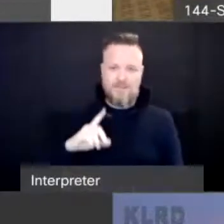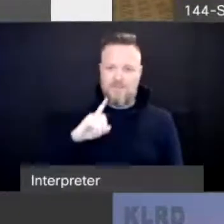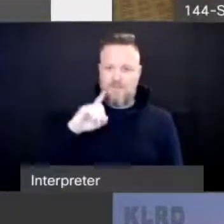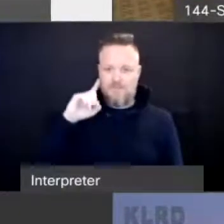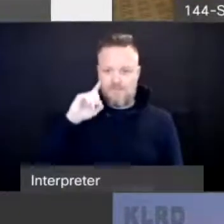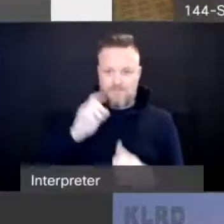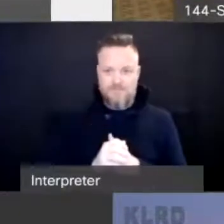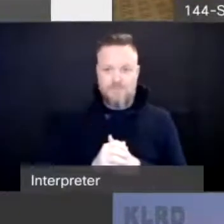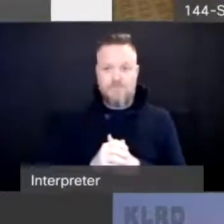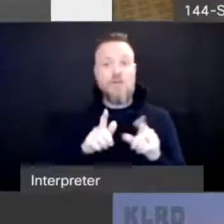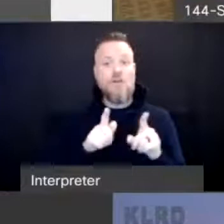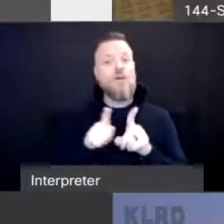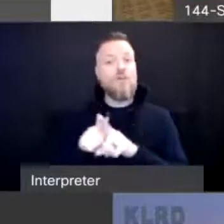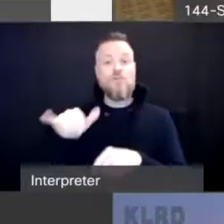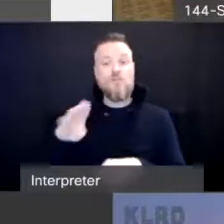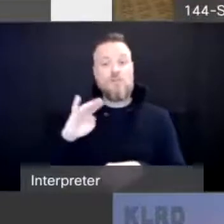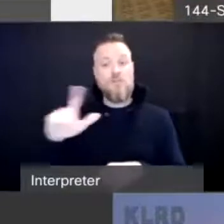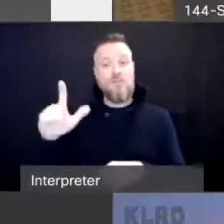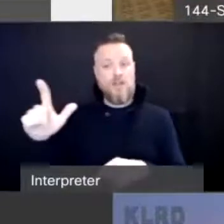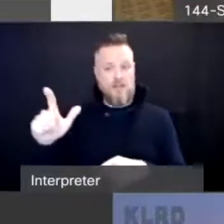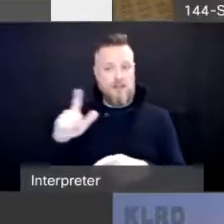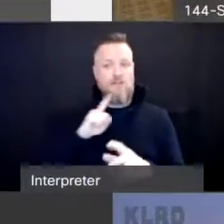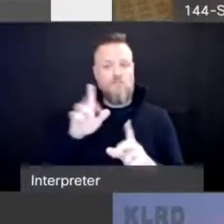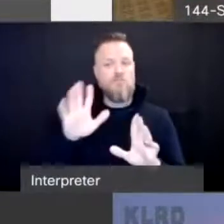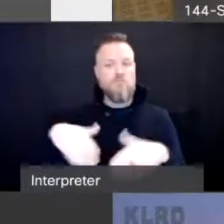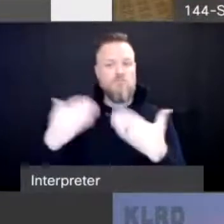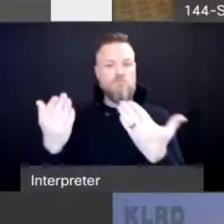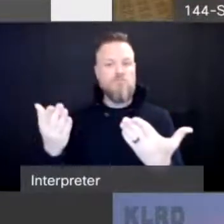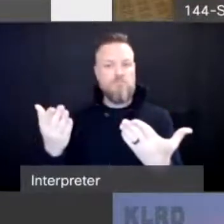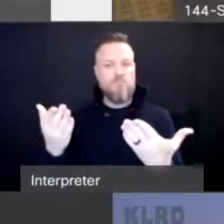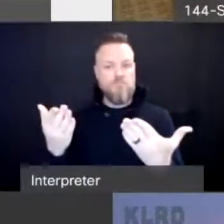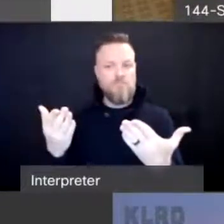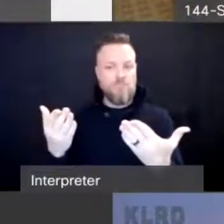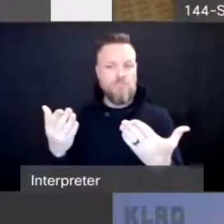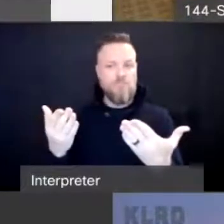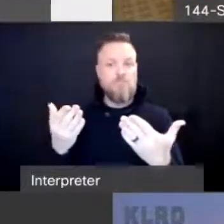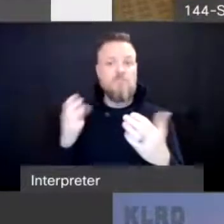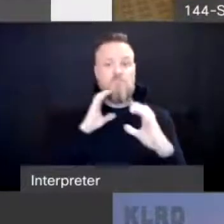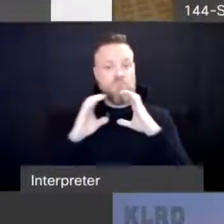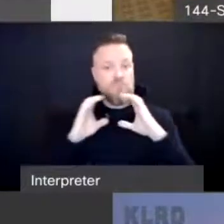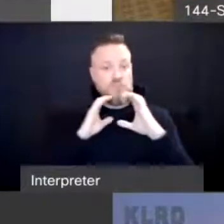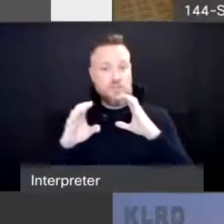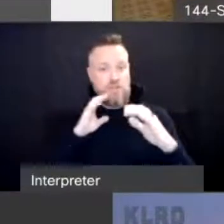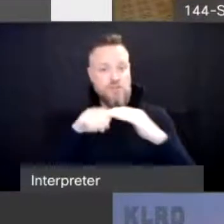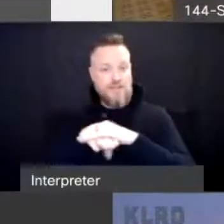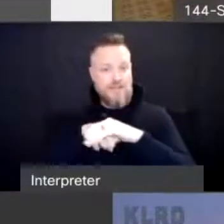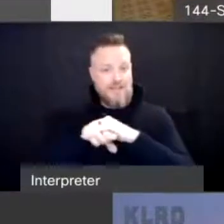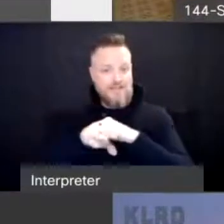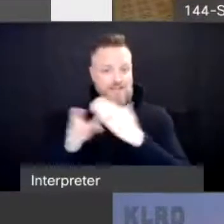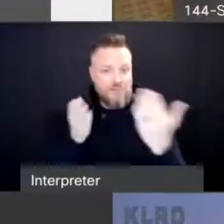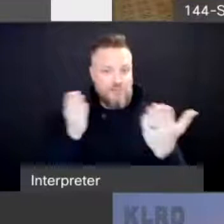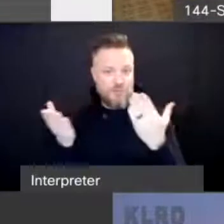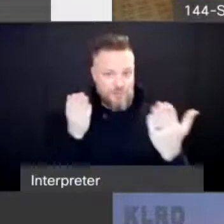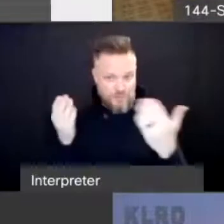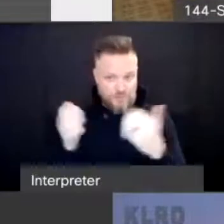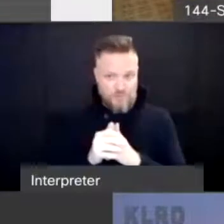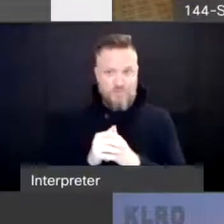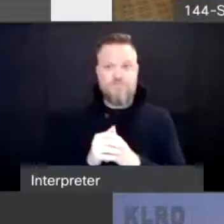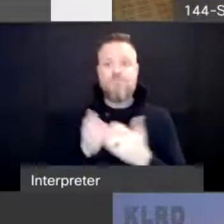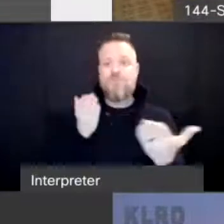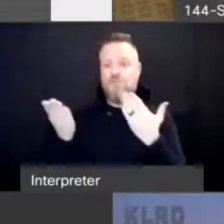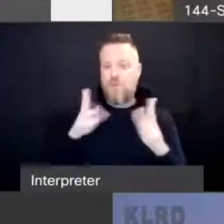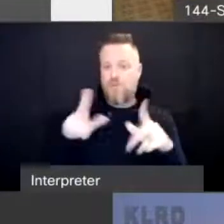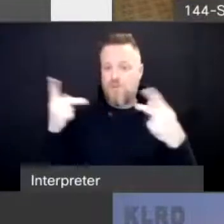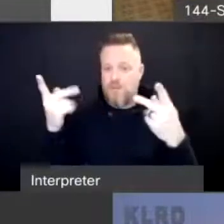The bill also provides for the communication access services, service providers,